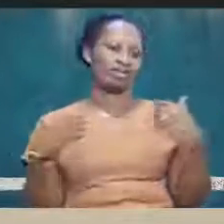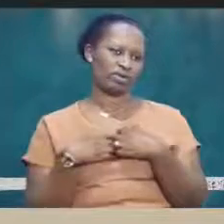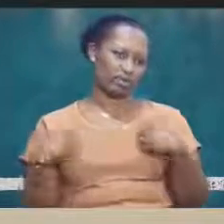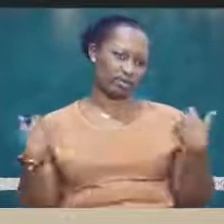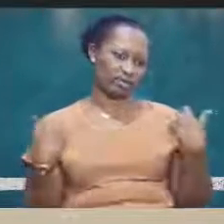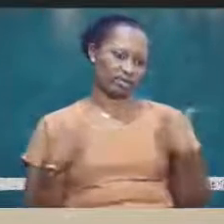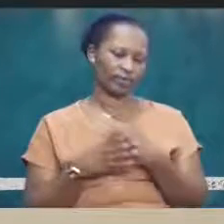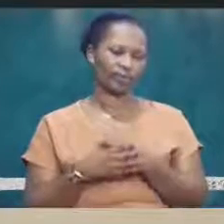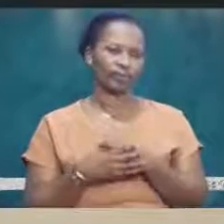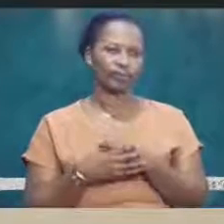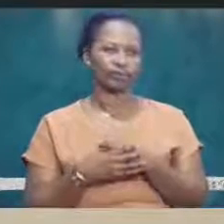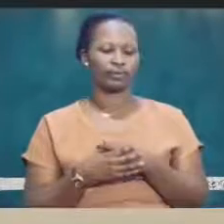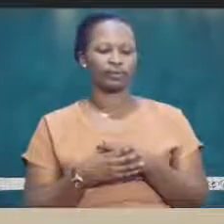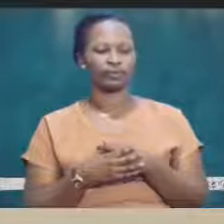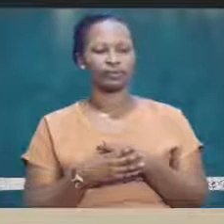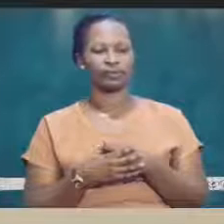animals.